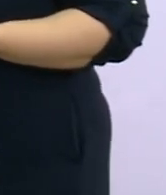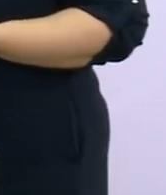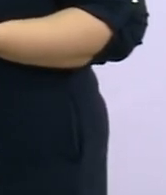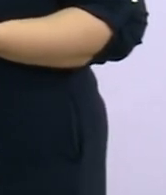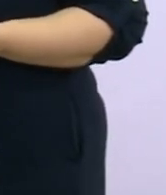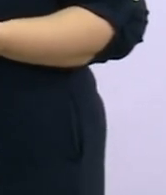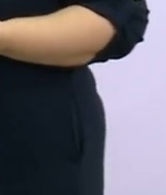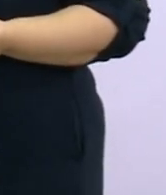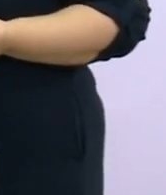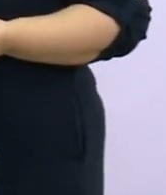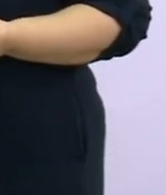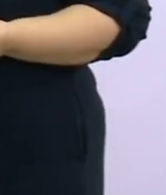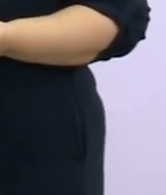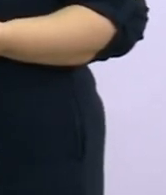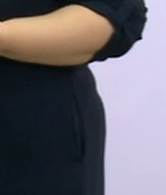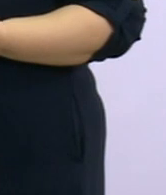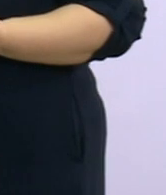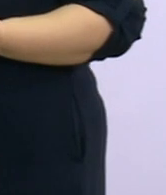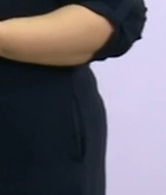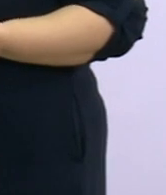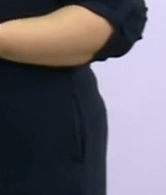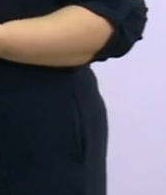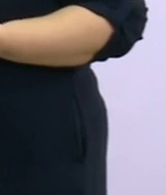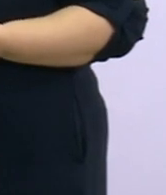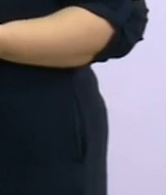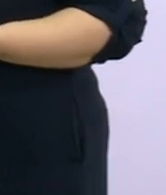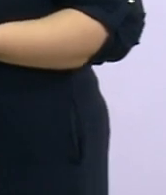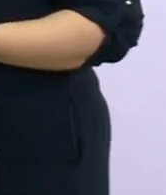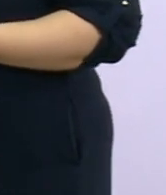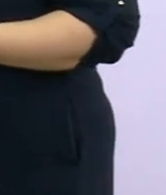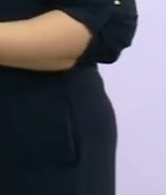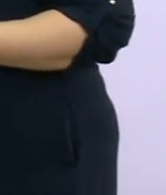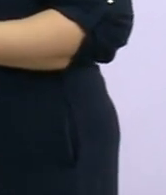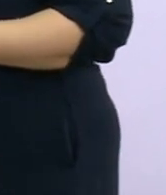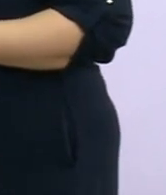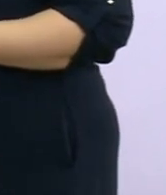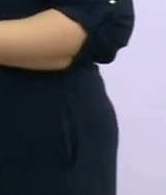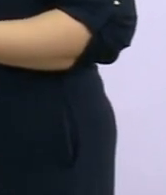So, number one, schedule.